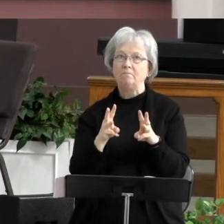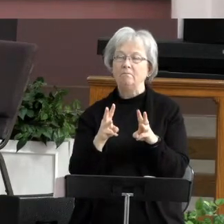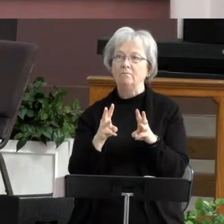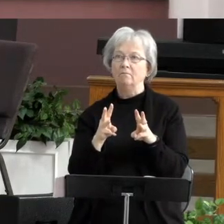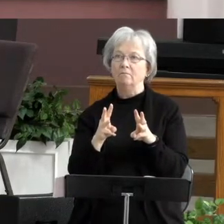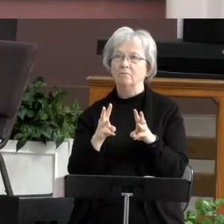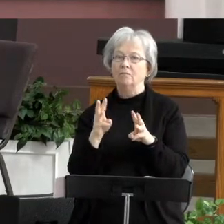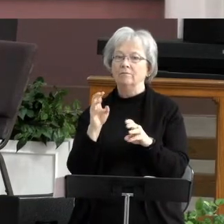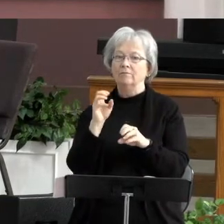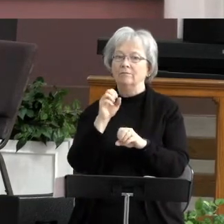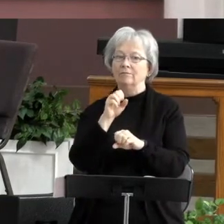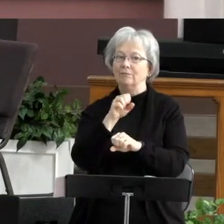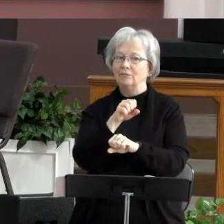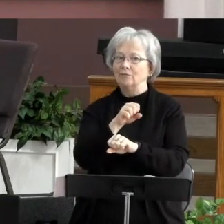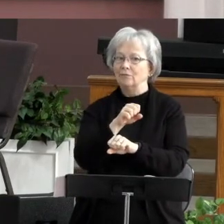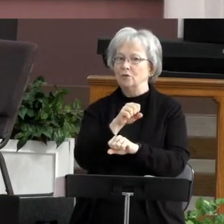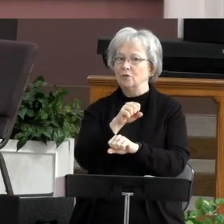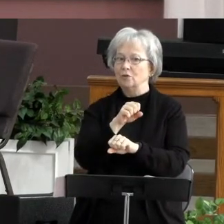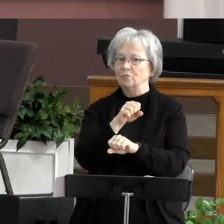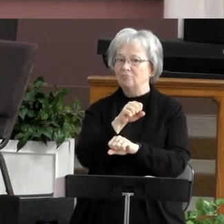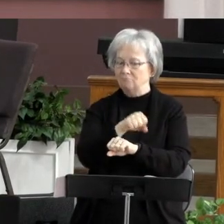to overcome a tense situation